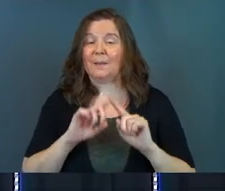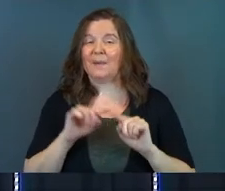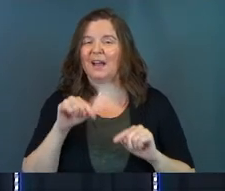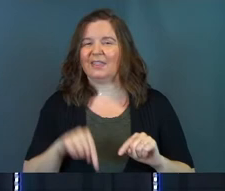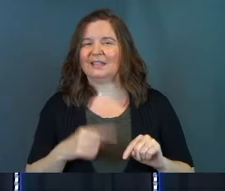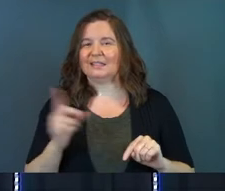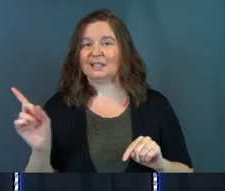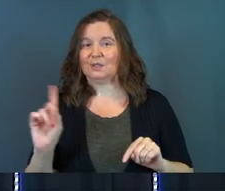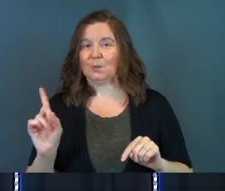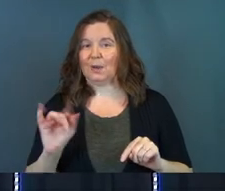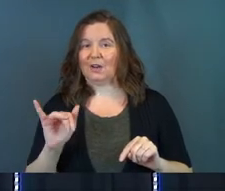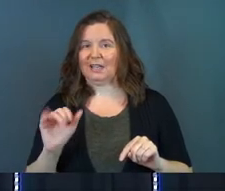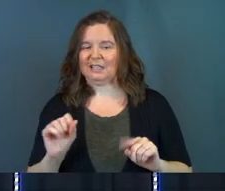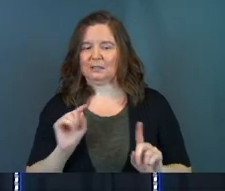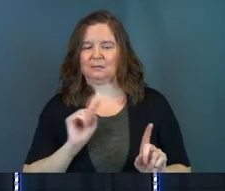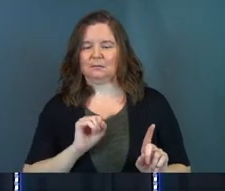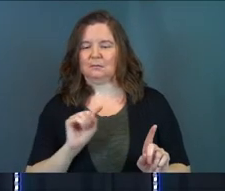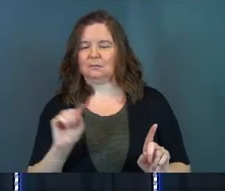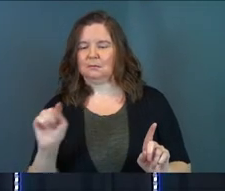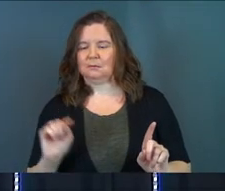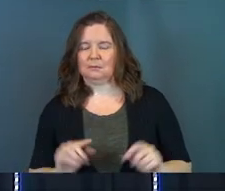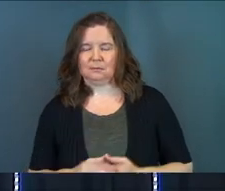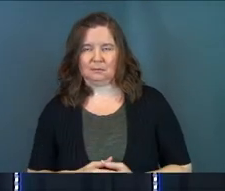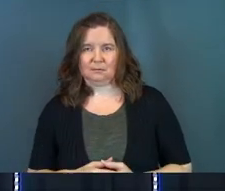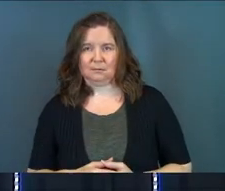but this is where he is.